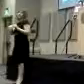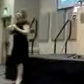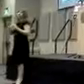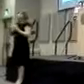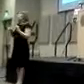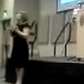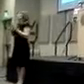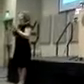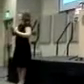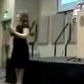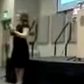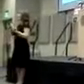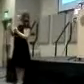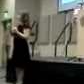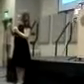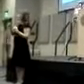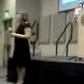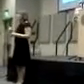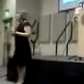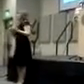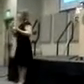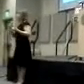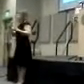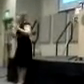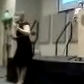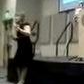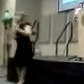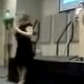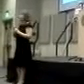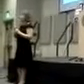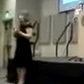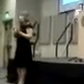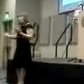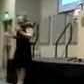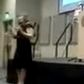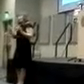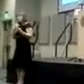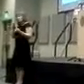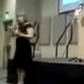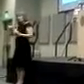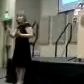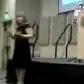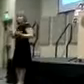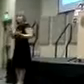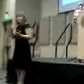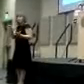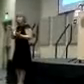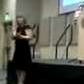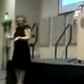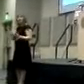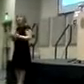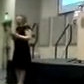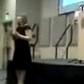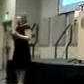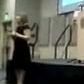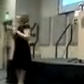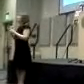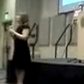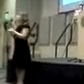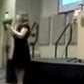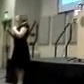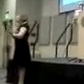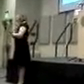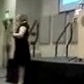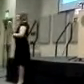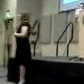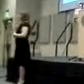come to your office in Washington and they want things, and they're really good things, you want to say yes to them. And so what happened for years, under Democrats